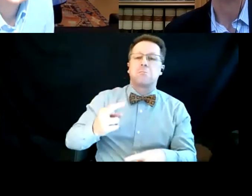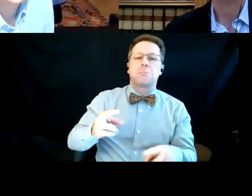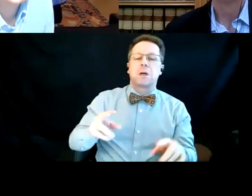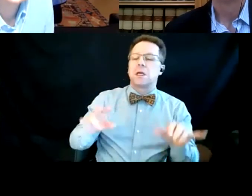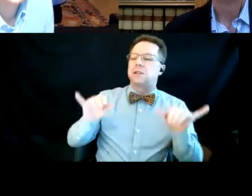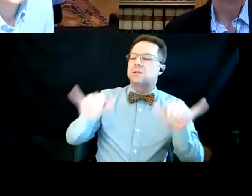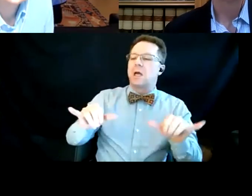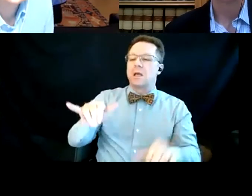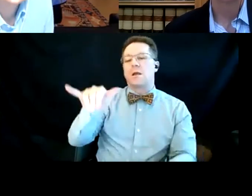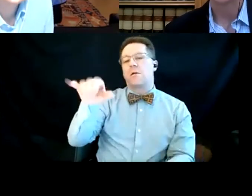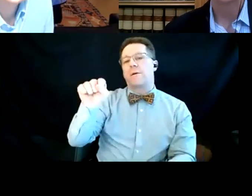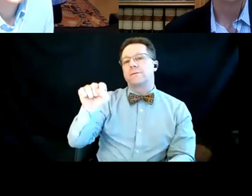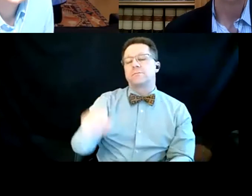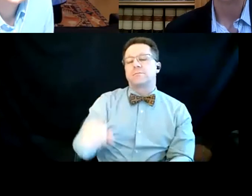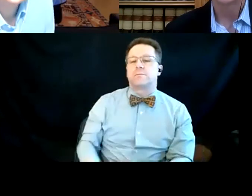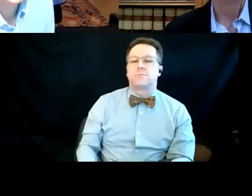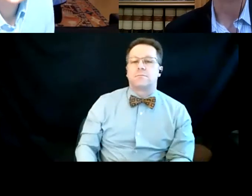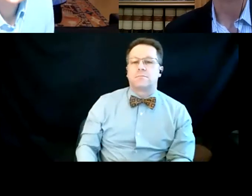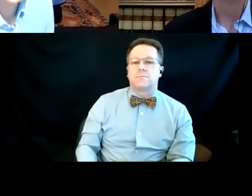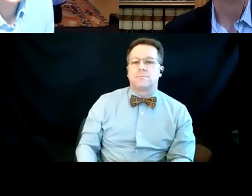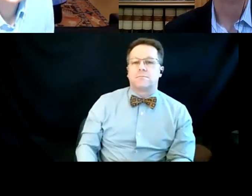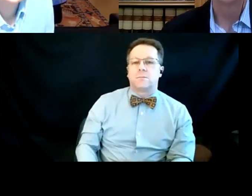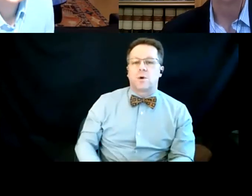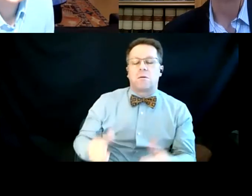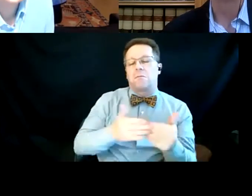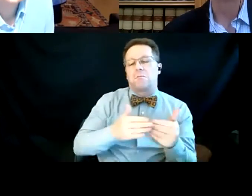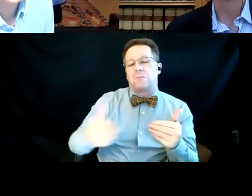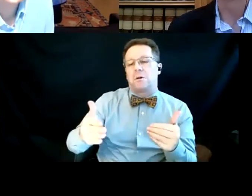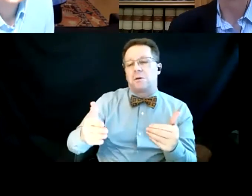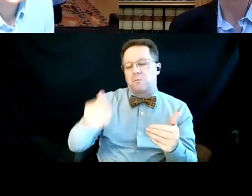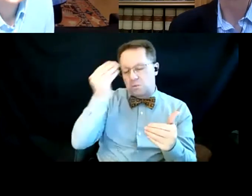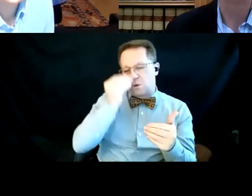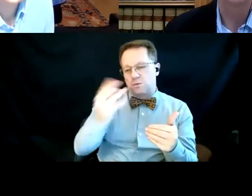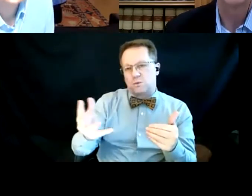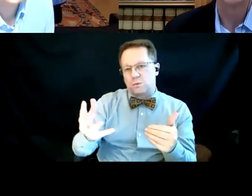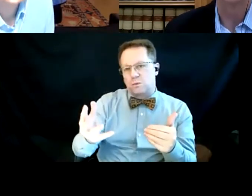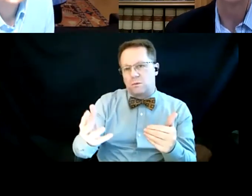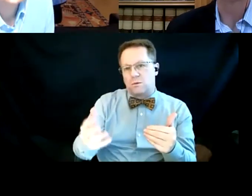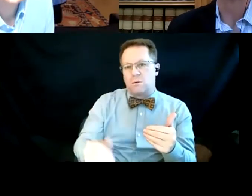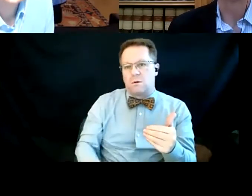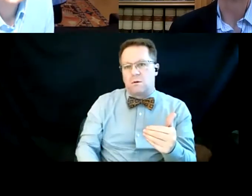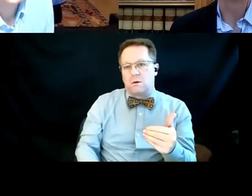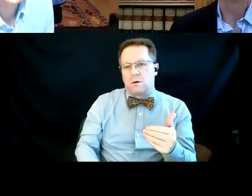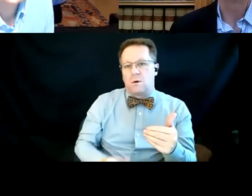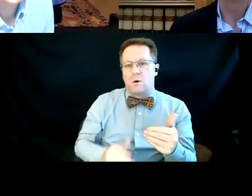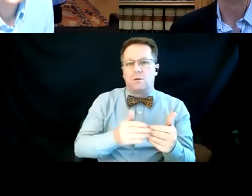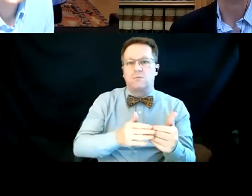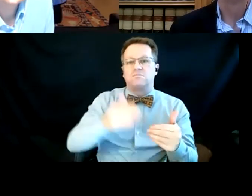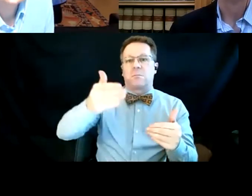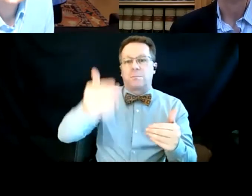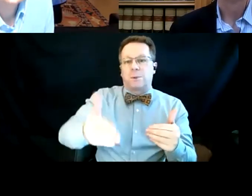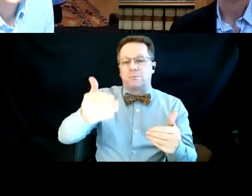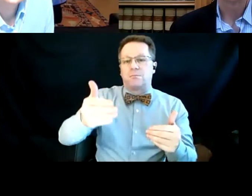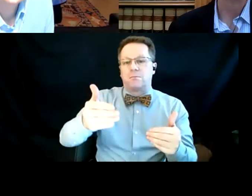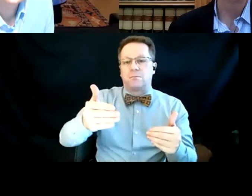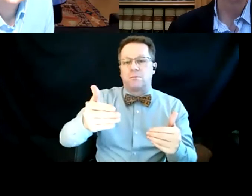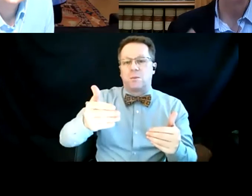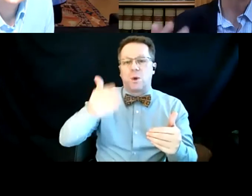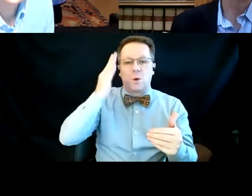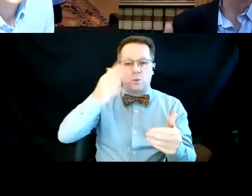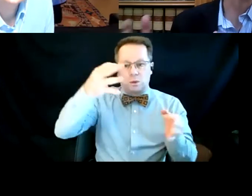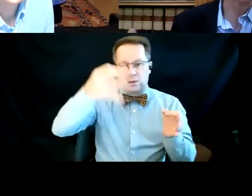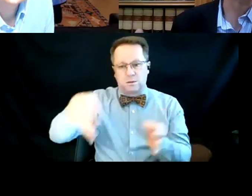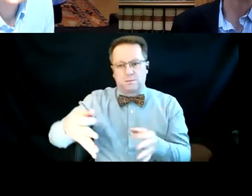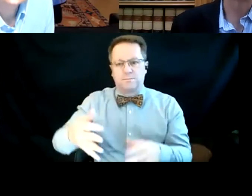granted until further notice or until the cert petition is fully dealt with. And